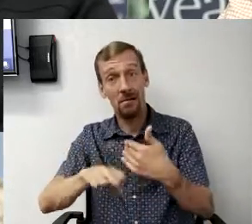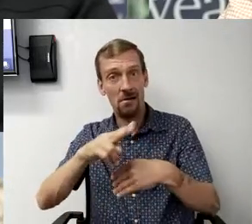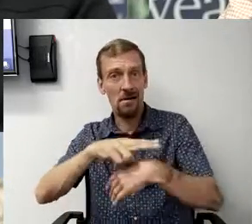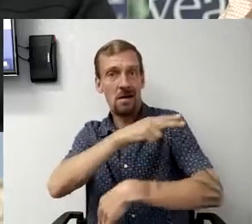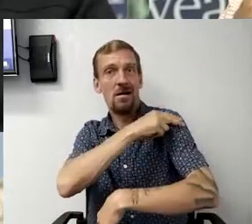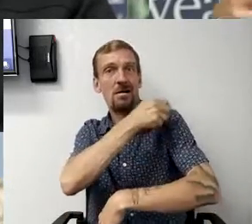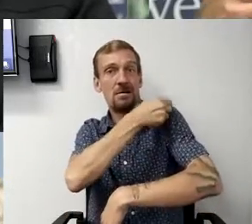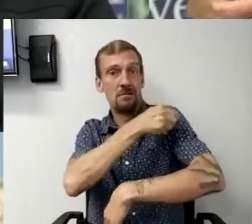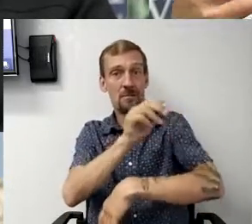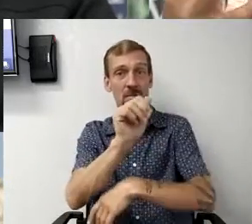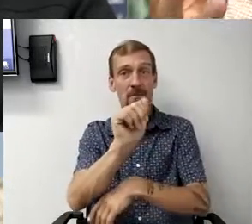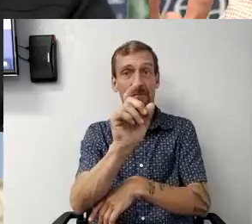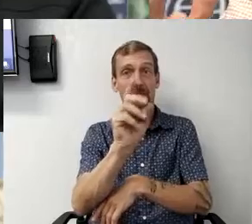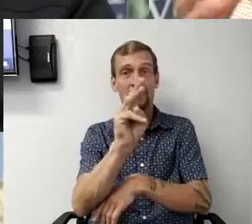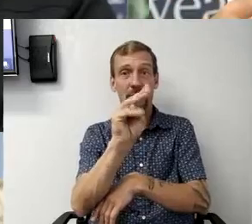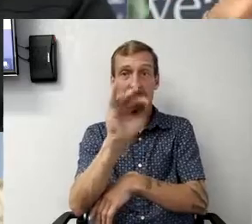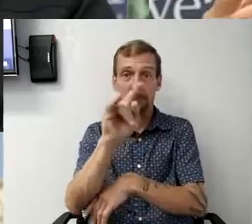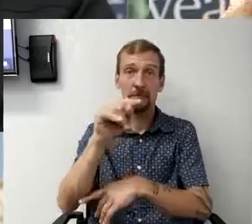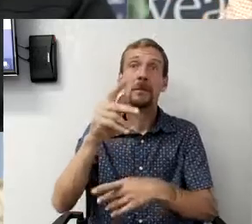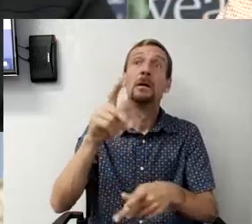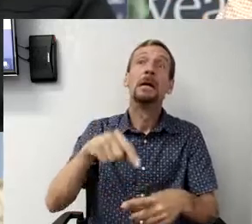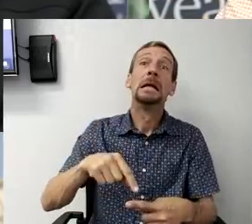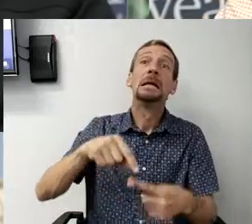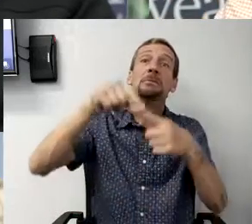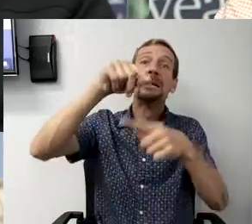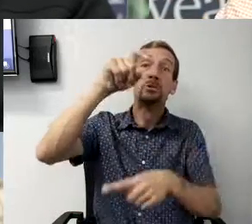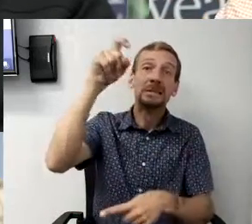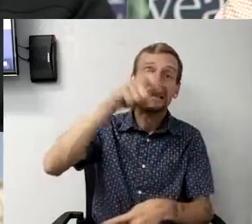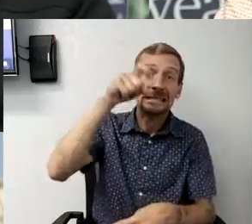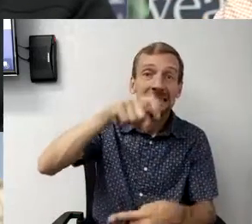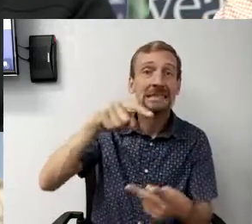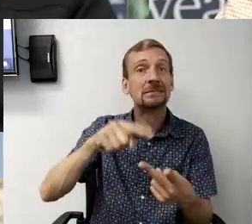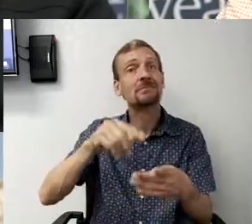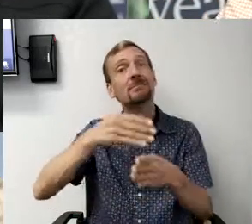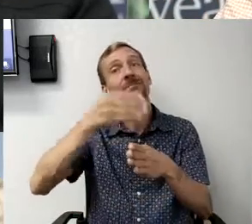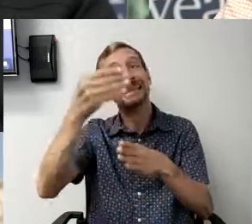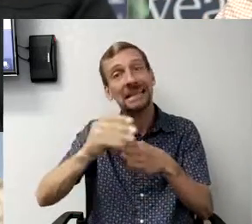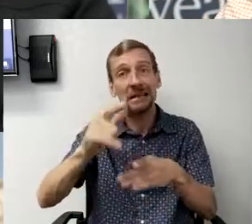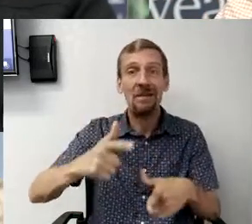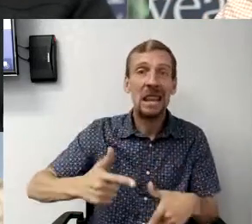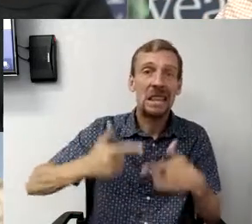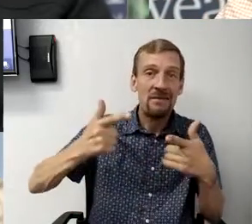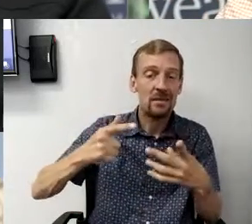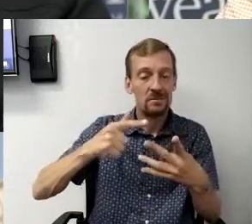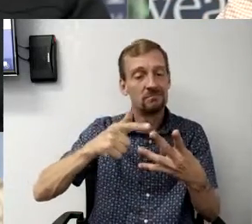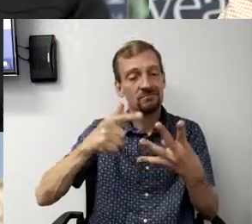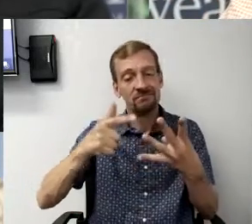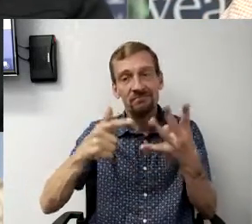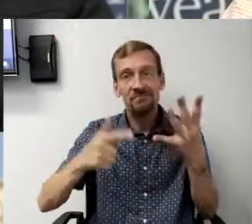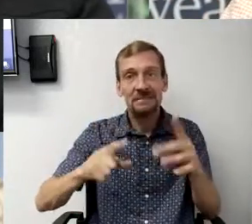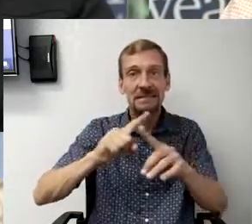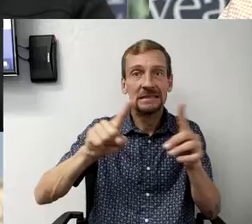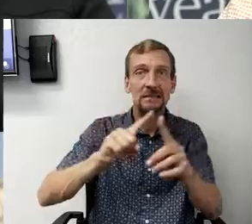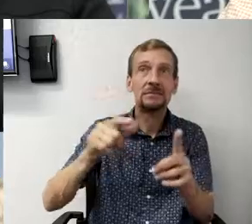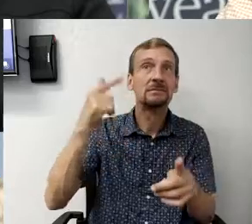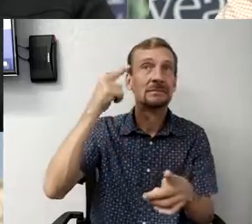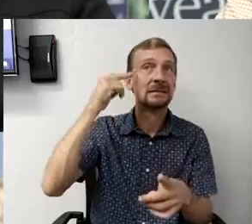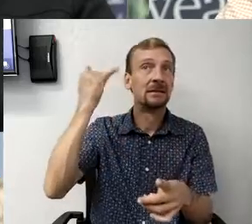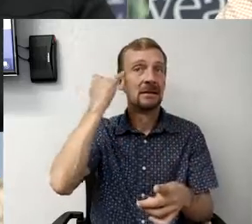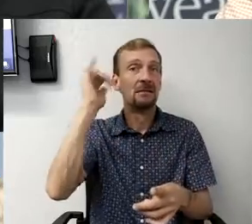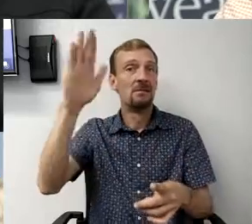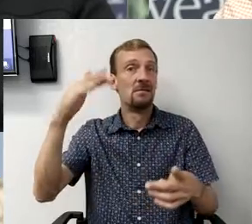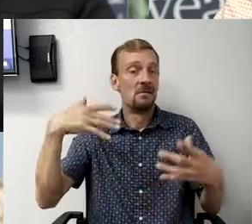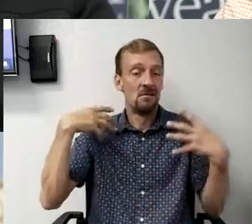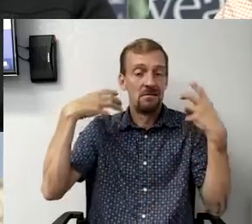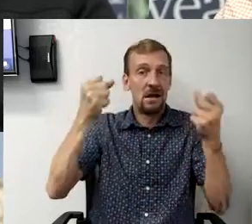with developmental needs, special needs, end of life. We look at patients who are deteriorating